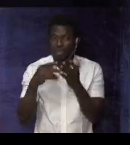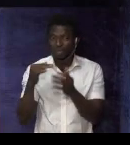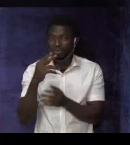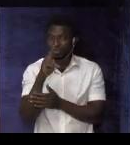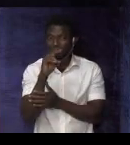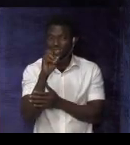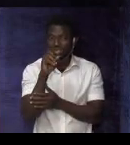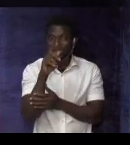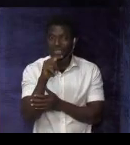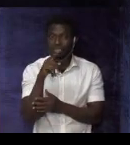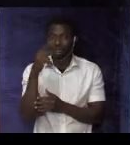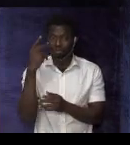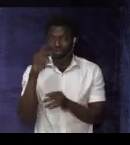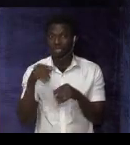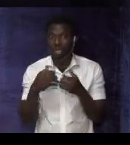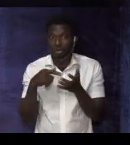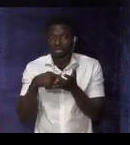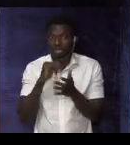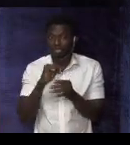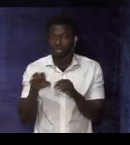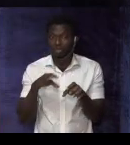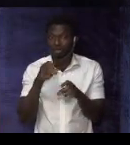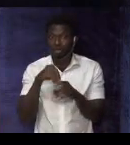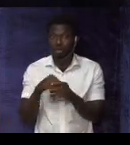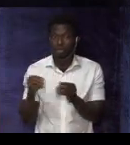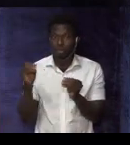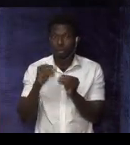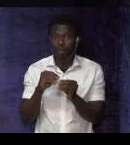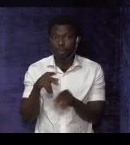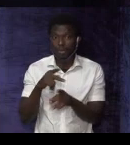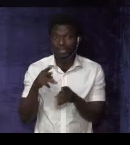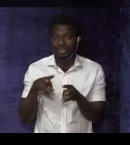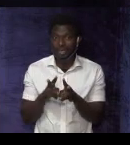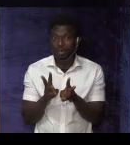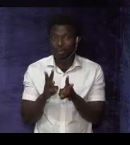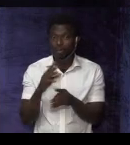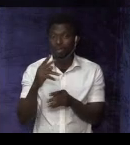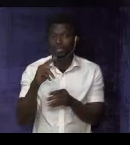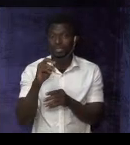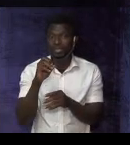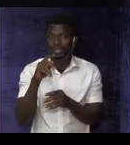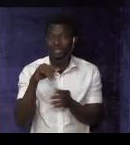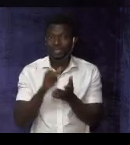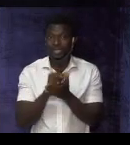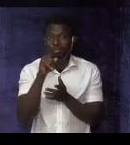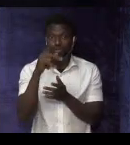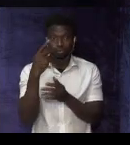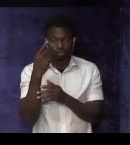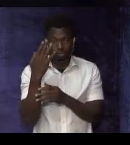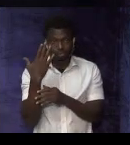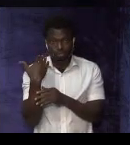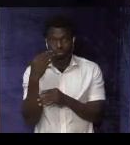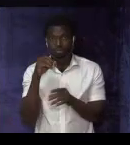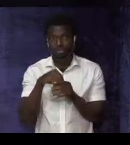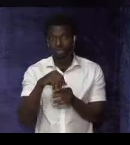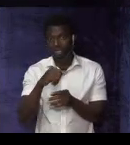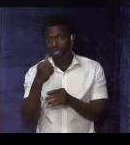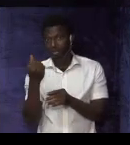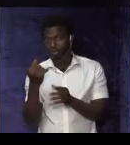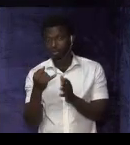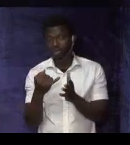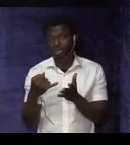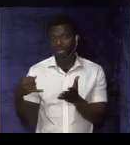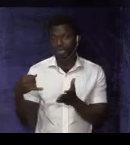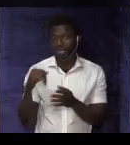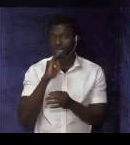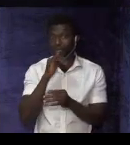of the net. So you'll see how this is done in a more practical way. The net that you saw in the